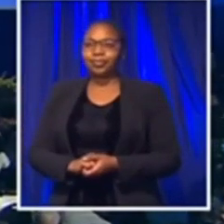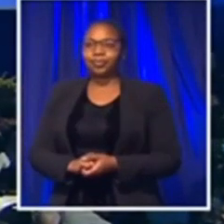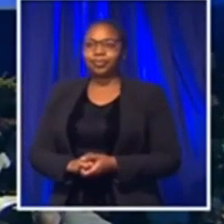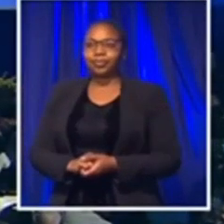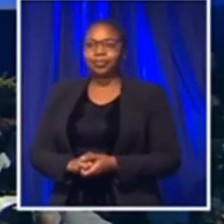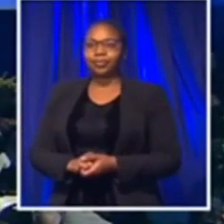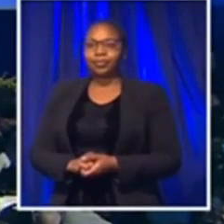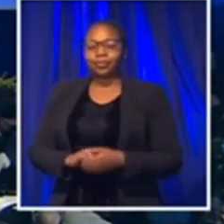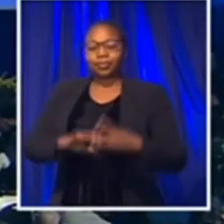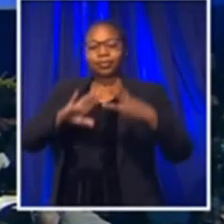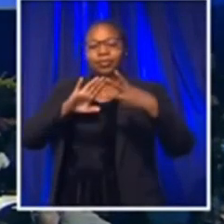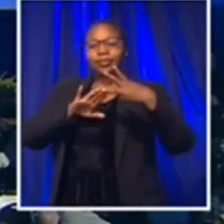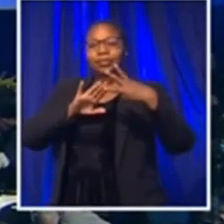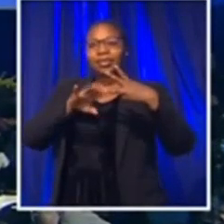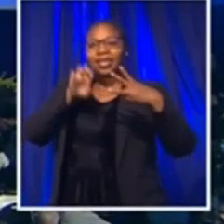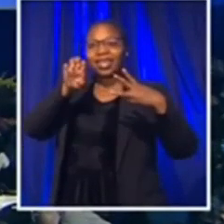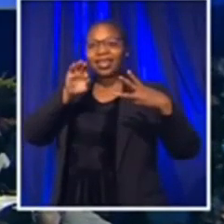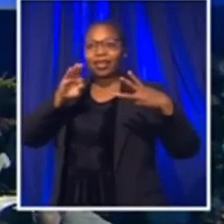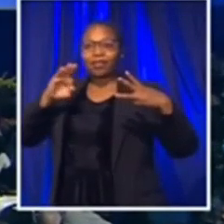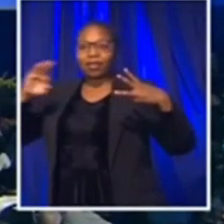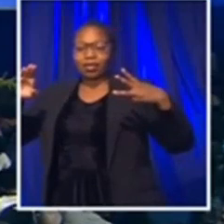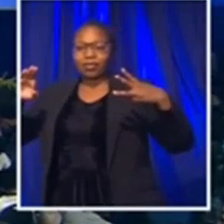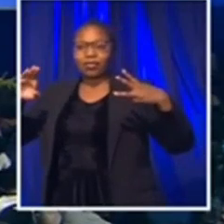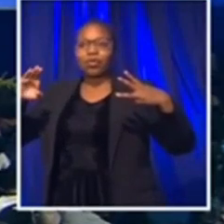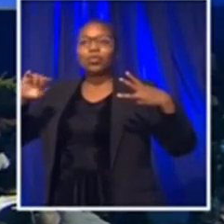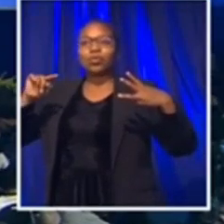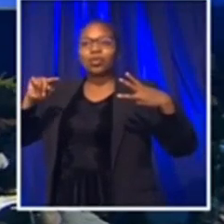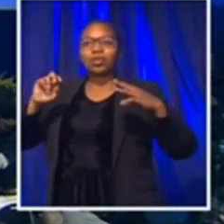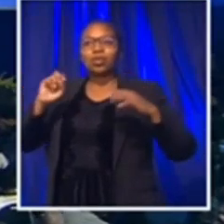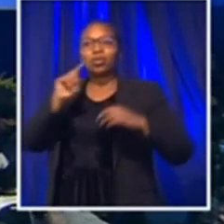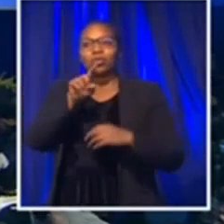and the EFF with